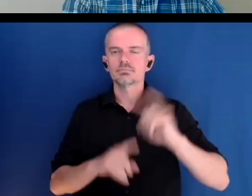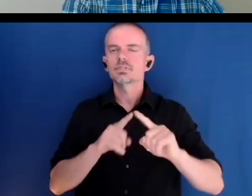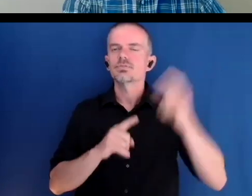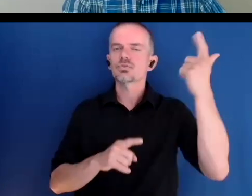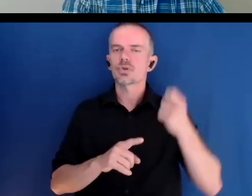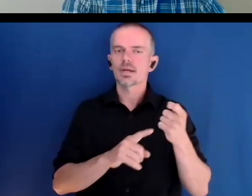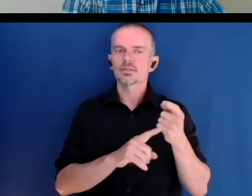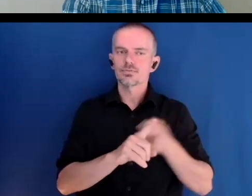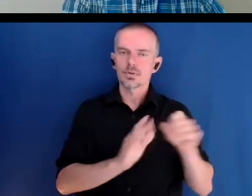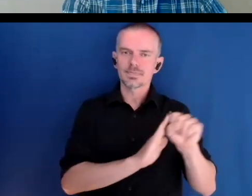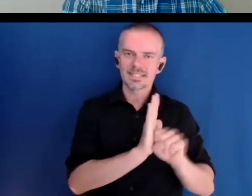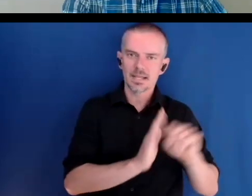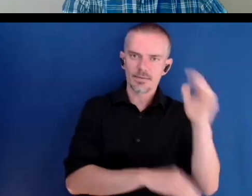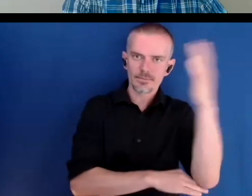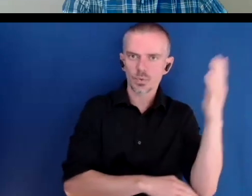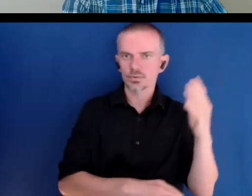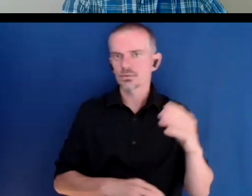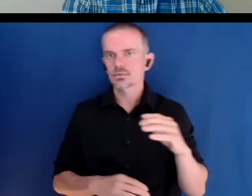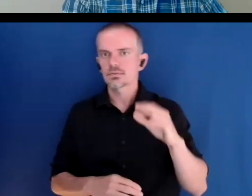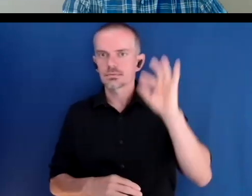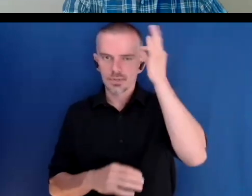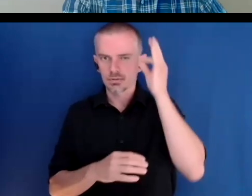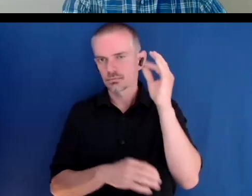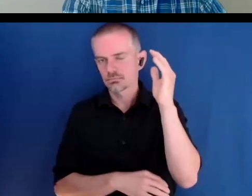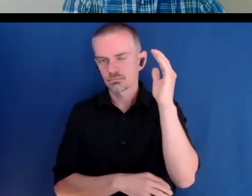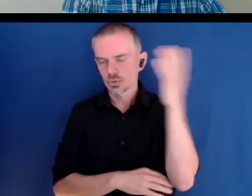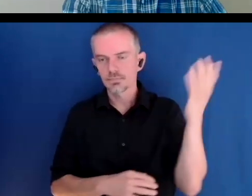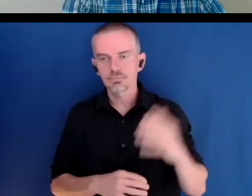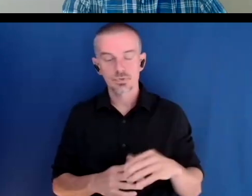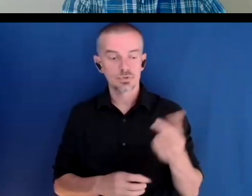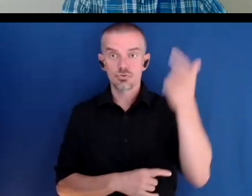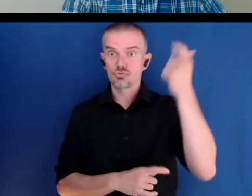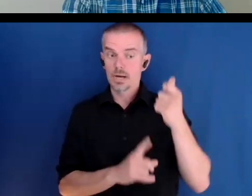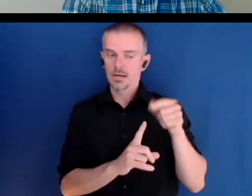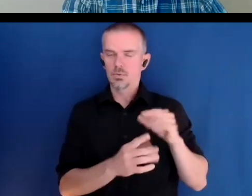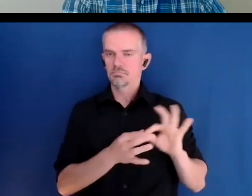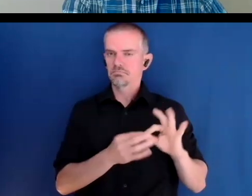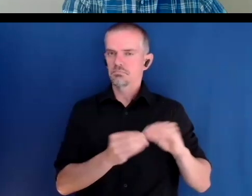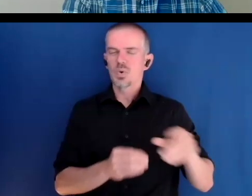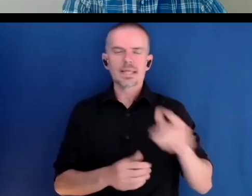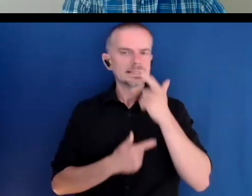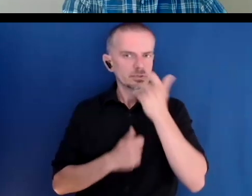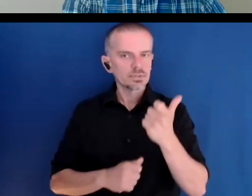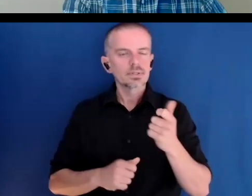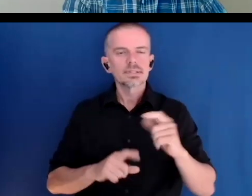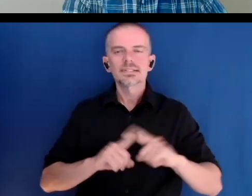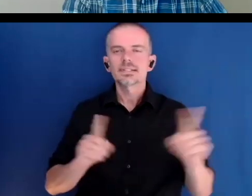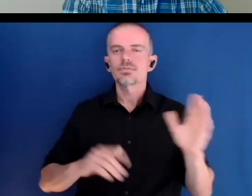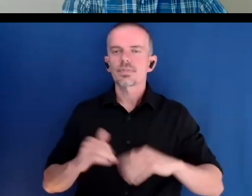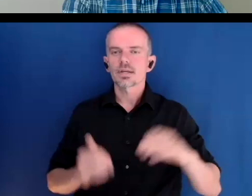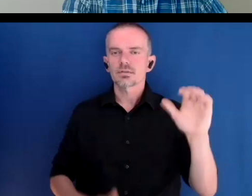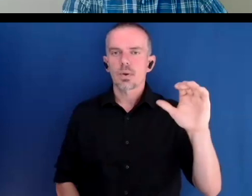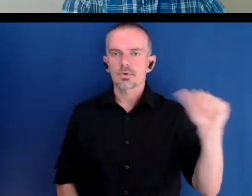I'd reflect a little bit on the grant side of it, because I think it's interesting and somewhat different than the cooperative